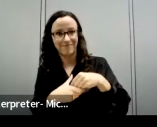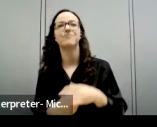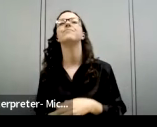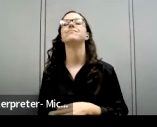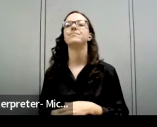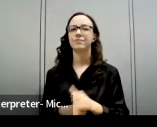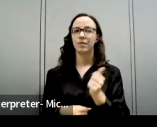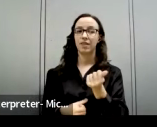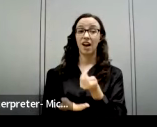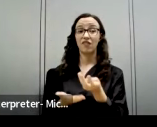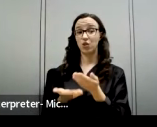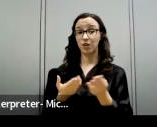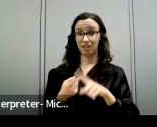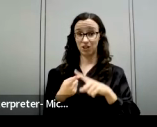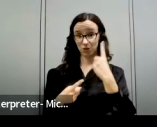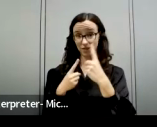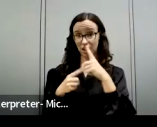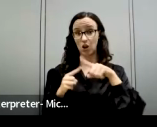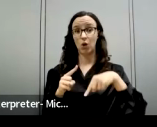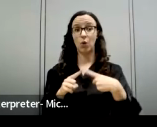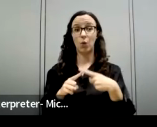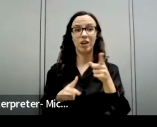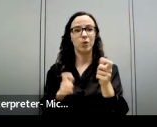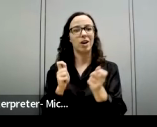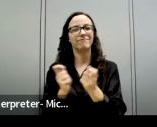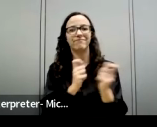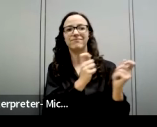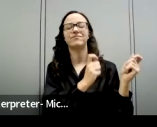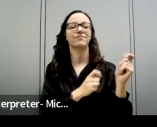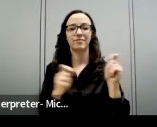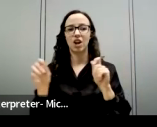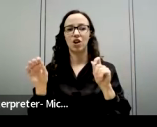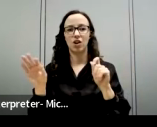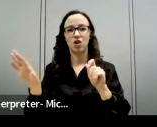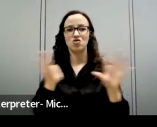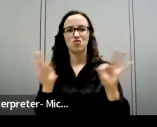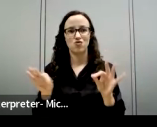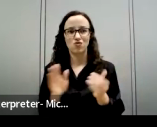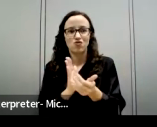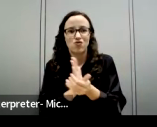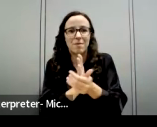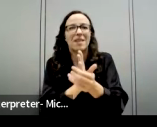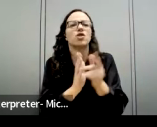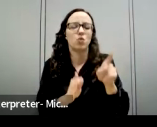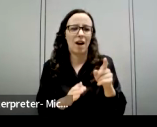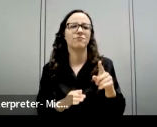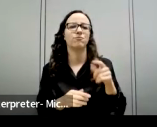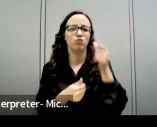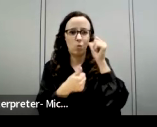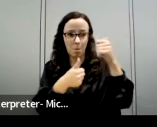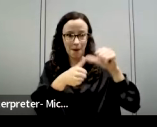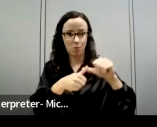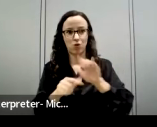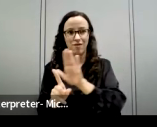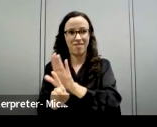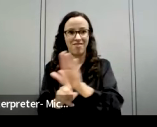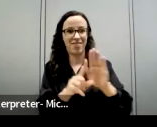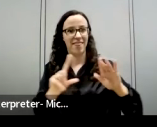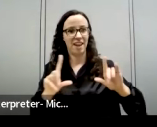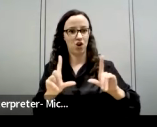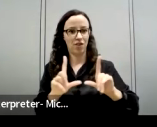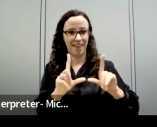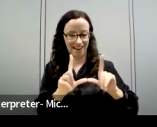you're adapting or remixing, like I mentioned before, you need to consider the licenses of the works that you're using. This will determine the license that you're